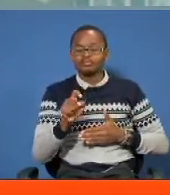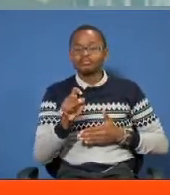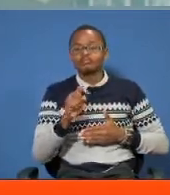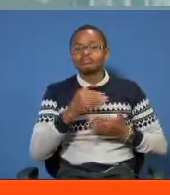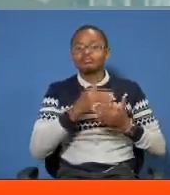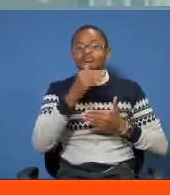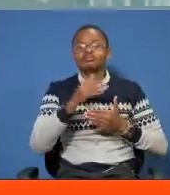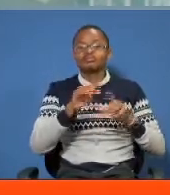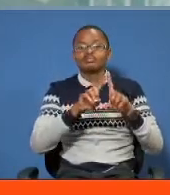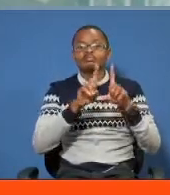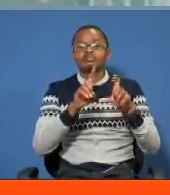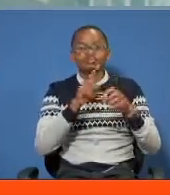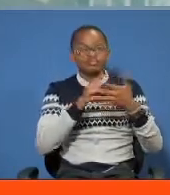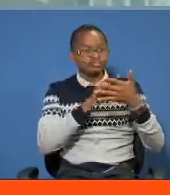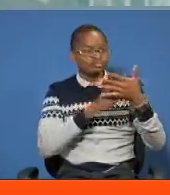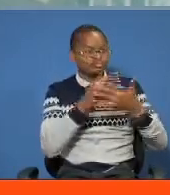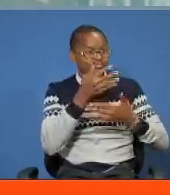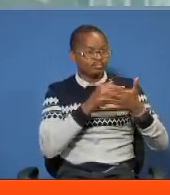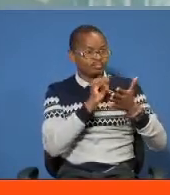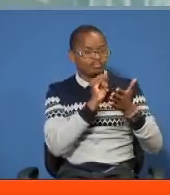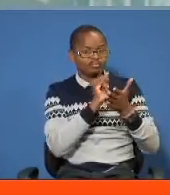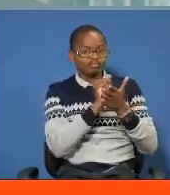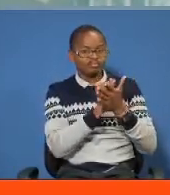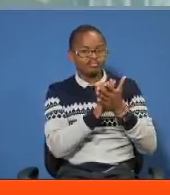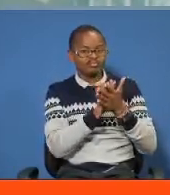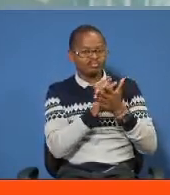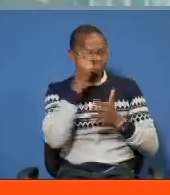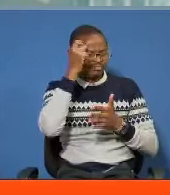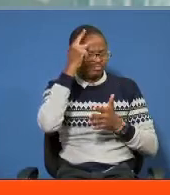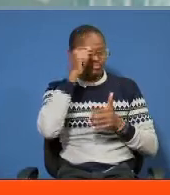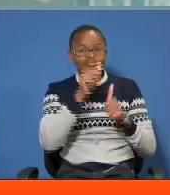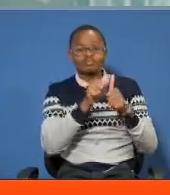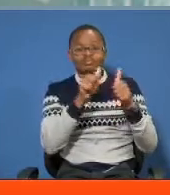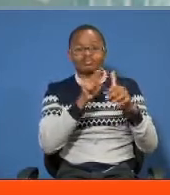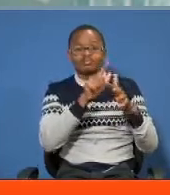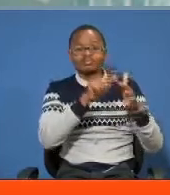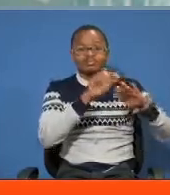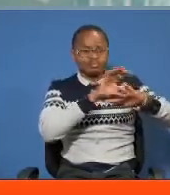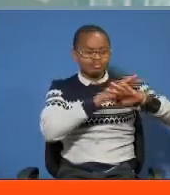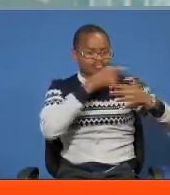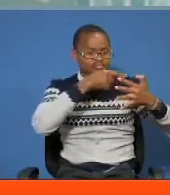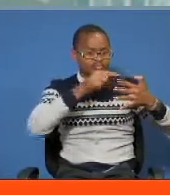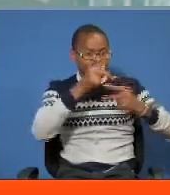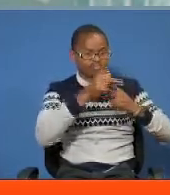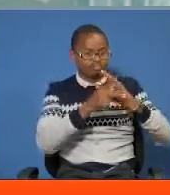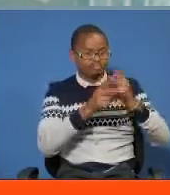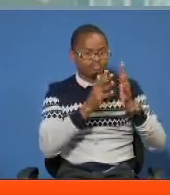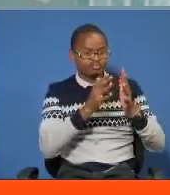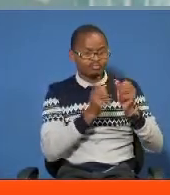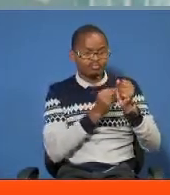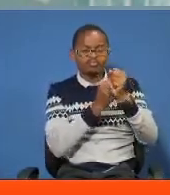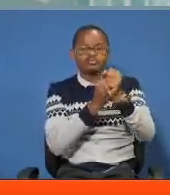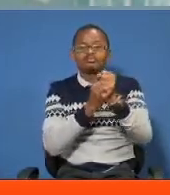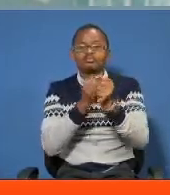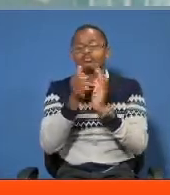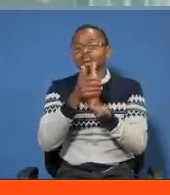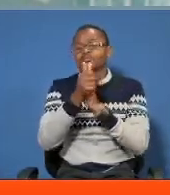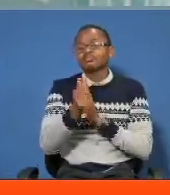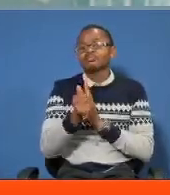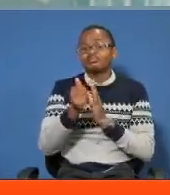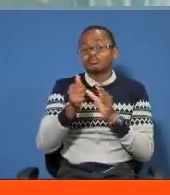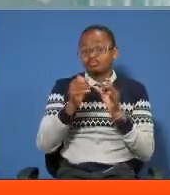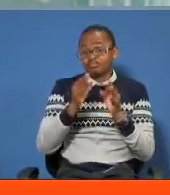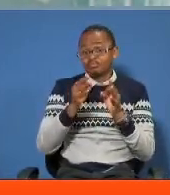sure. That's the next question. Who is buying? What's the business model? And that needs to be cracked very well, because then you get the right partner to help support the